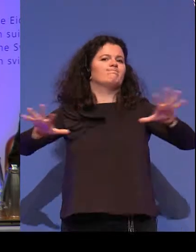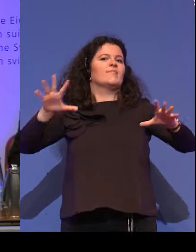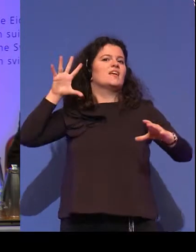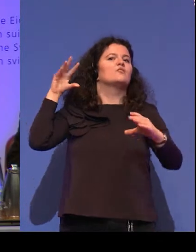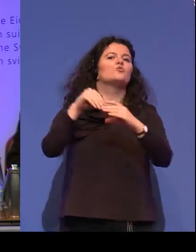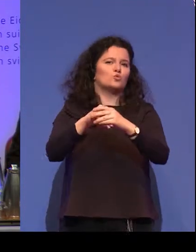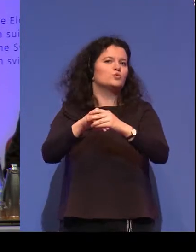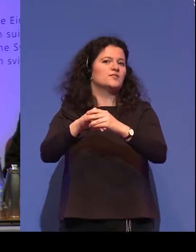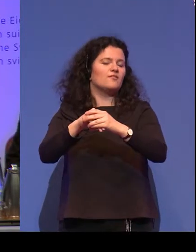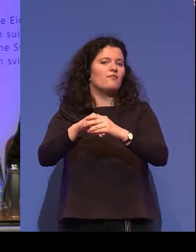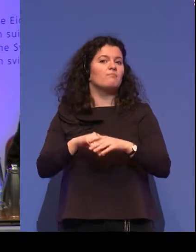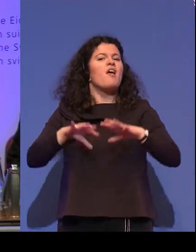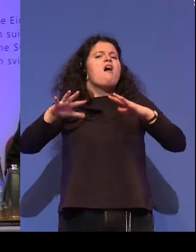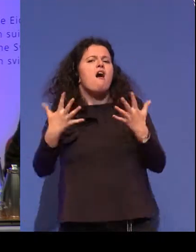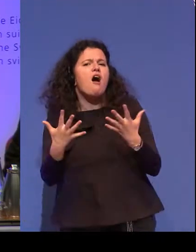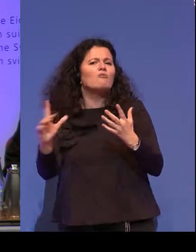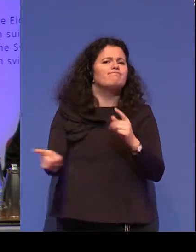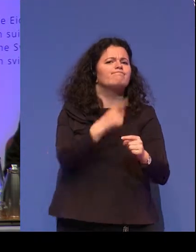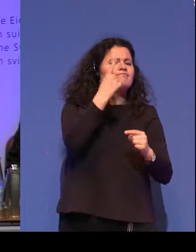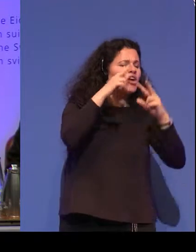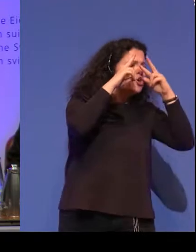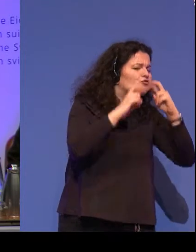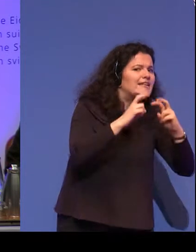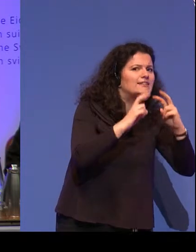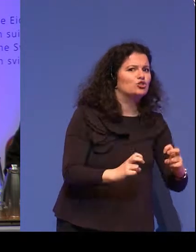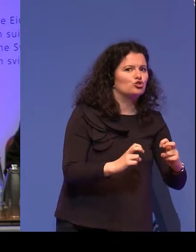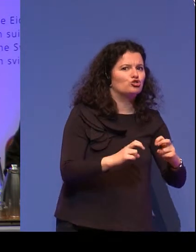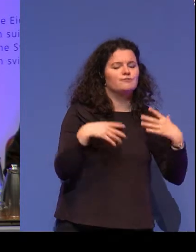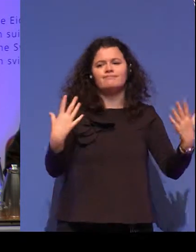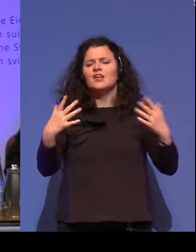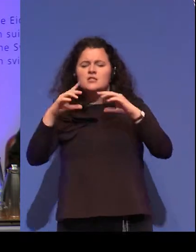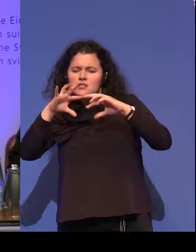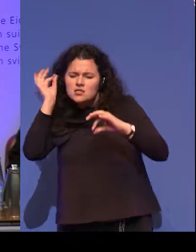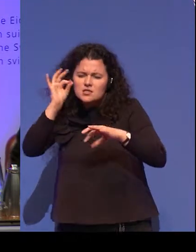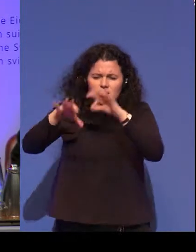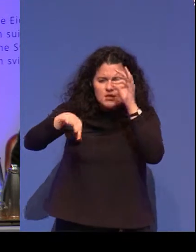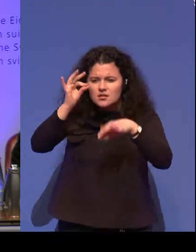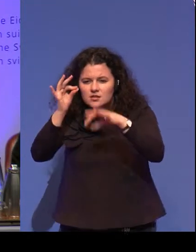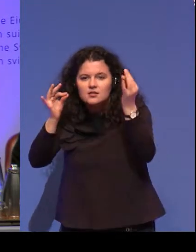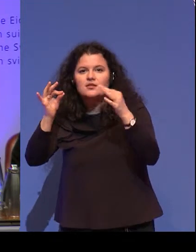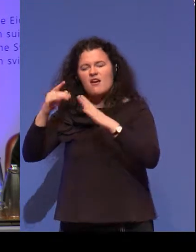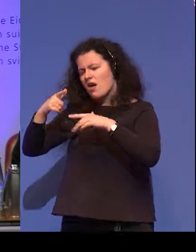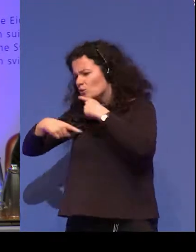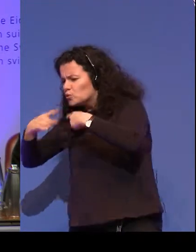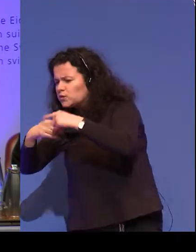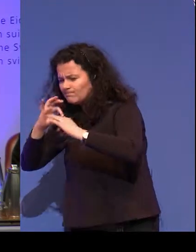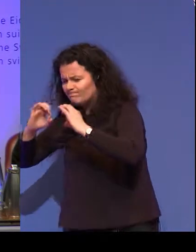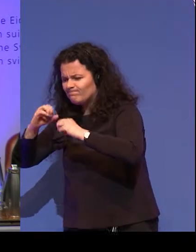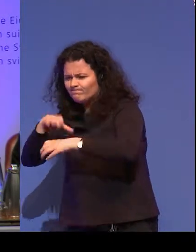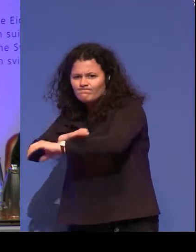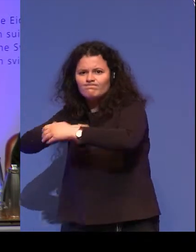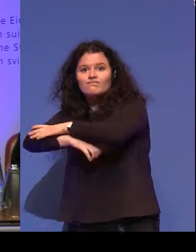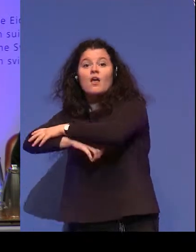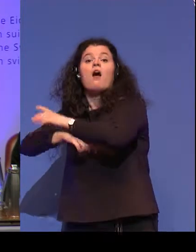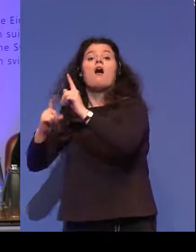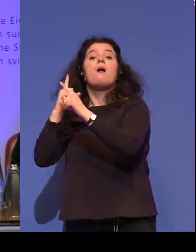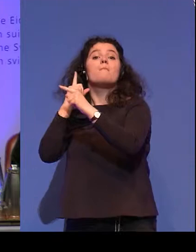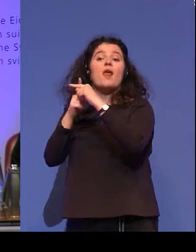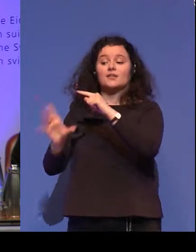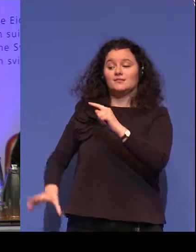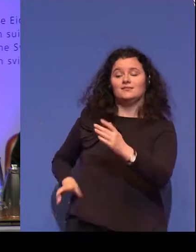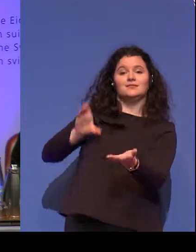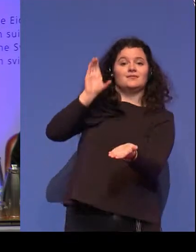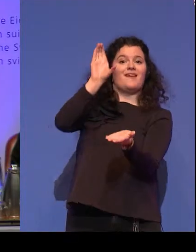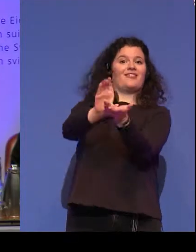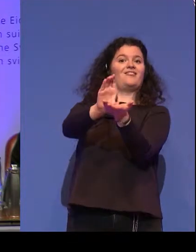more research on this agenda: research, analytics, operations, and investments. But the